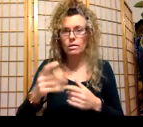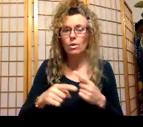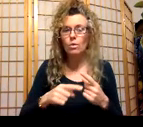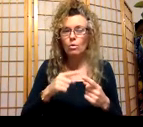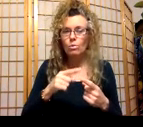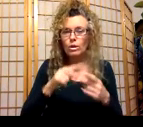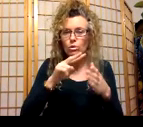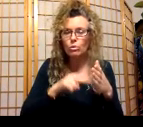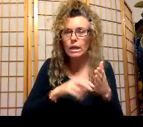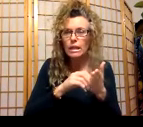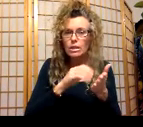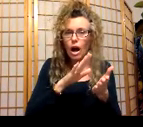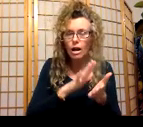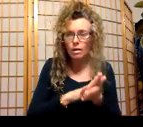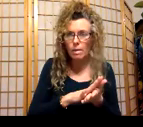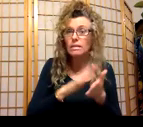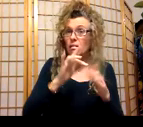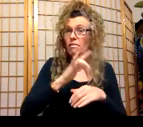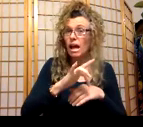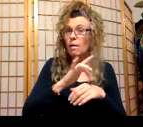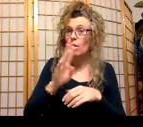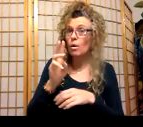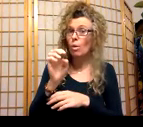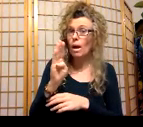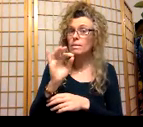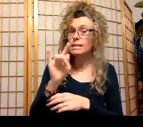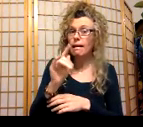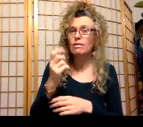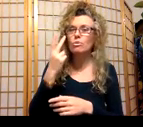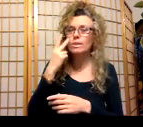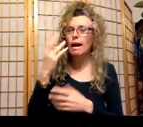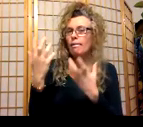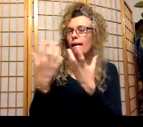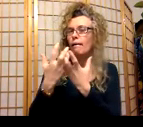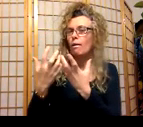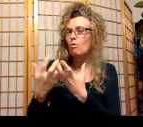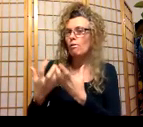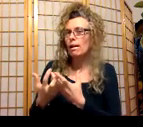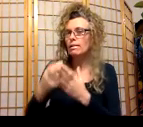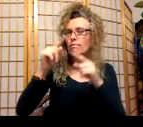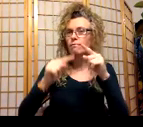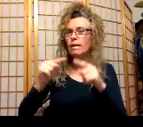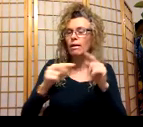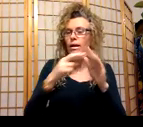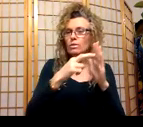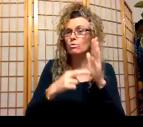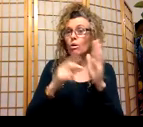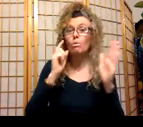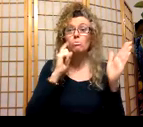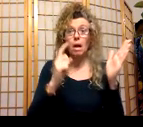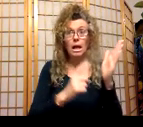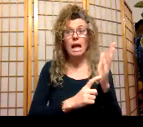for, they are available on their website. You see how they have incorporated all these rules, recognized